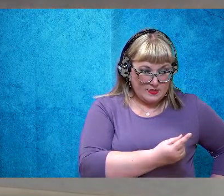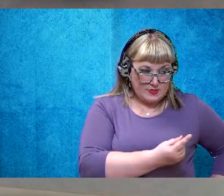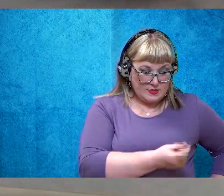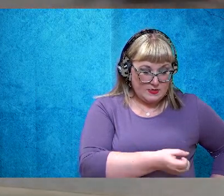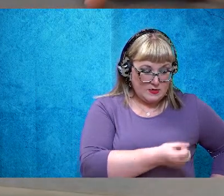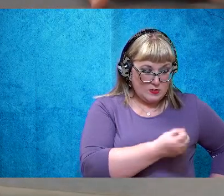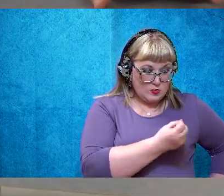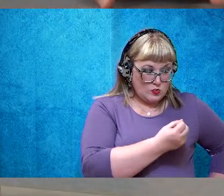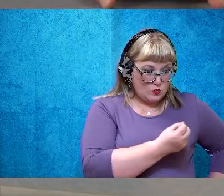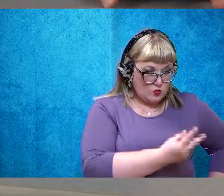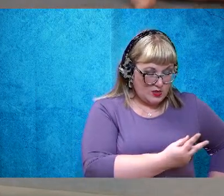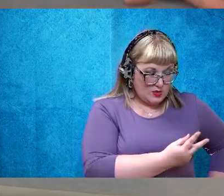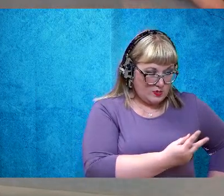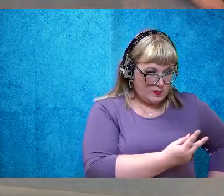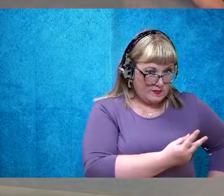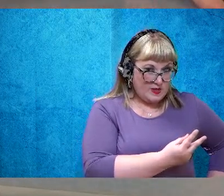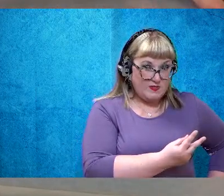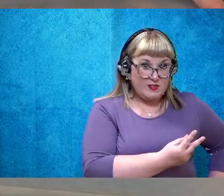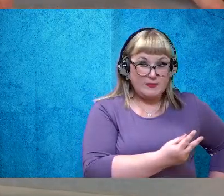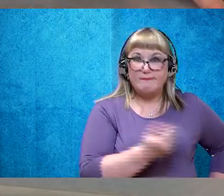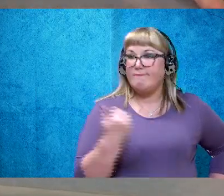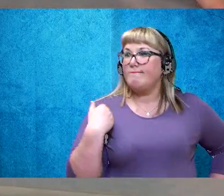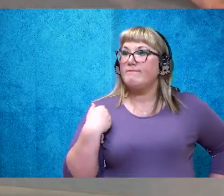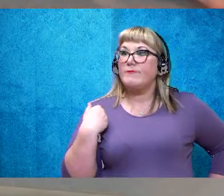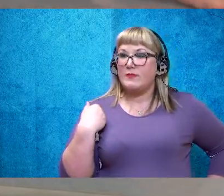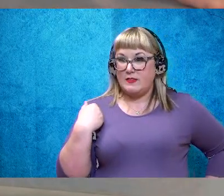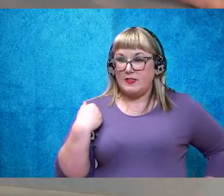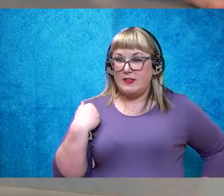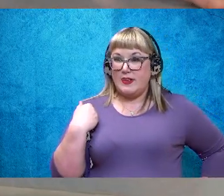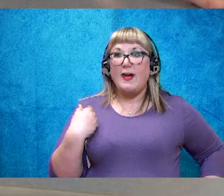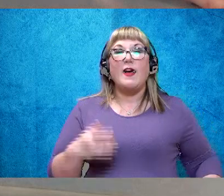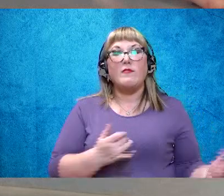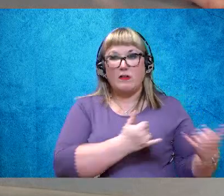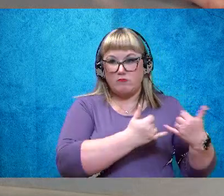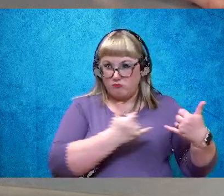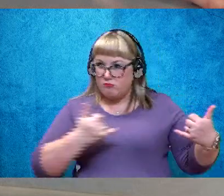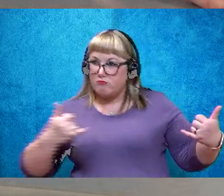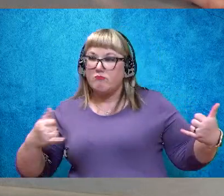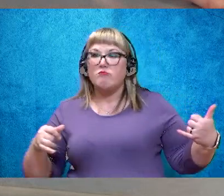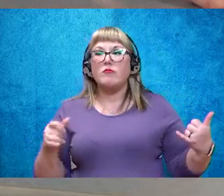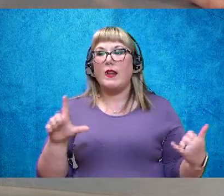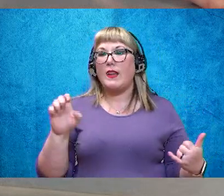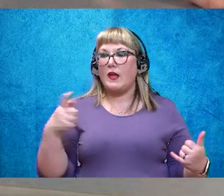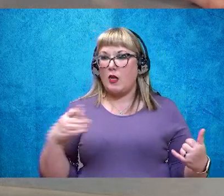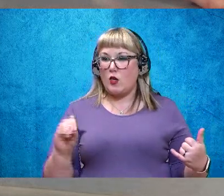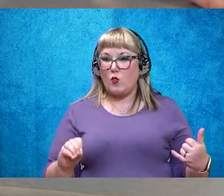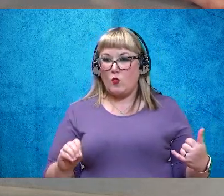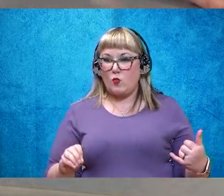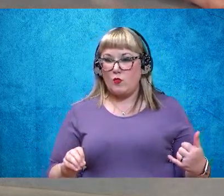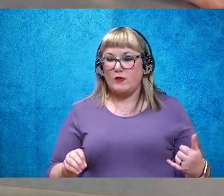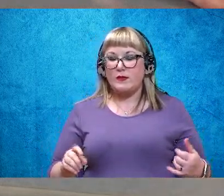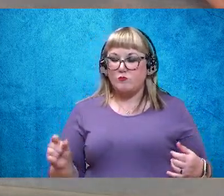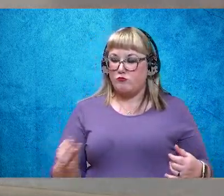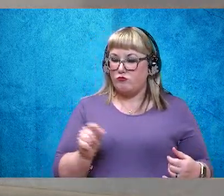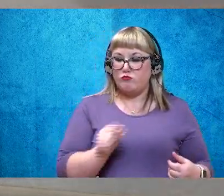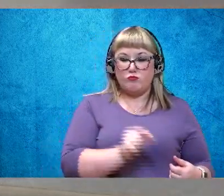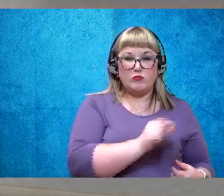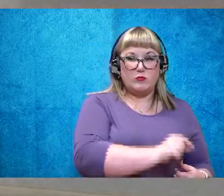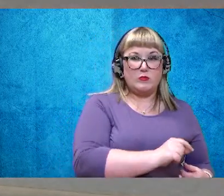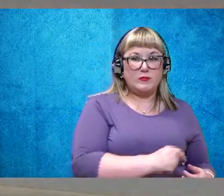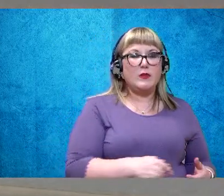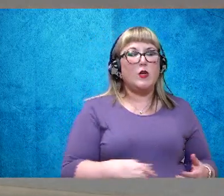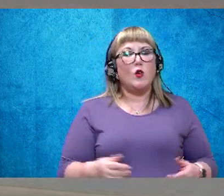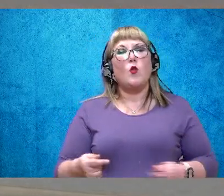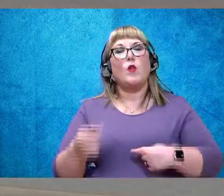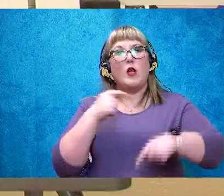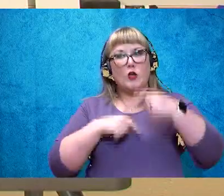11, 12. I have lined up my Legos as I've counted. So now when I go back and do